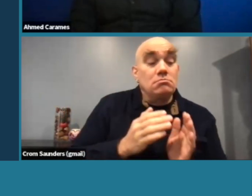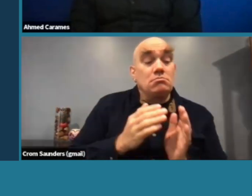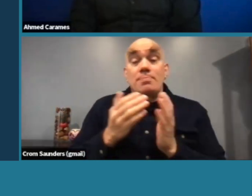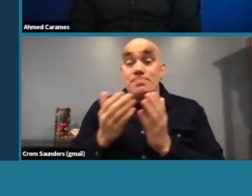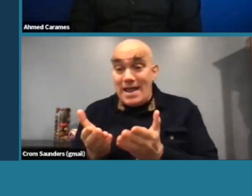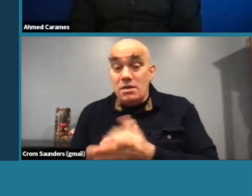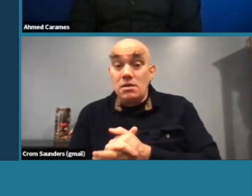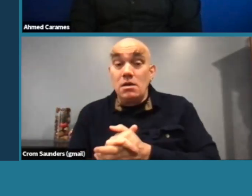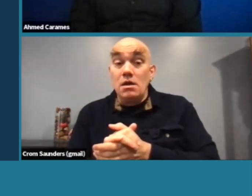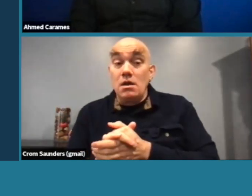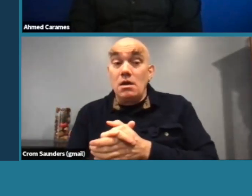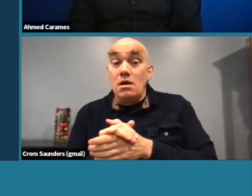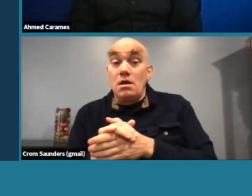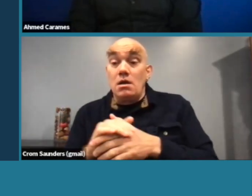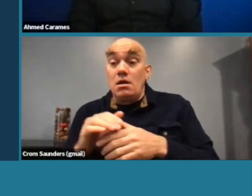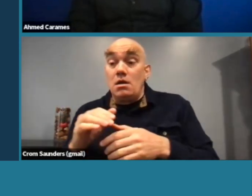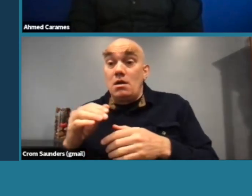dramaturgy.